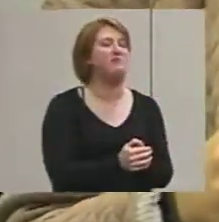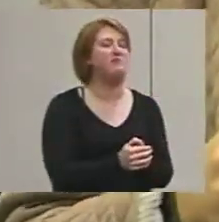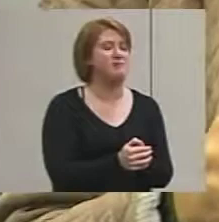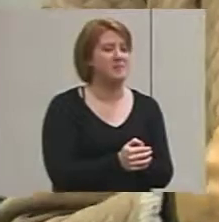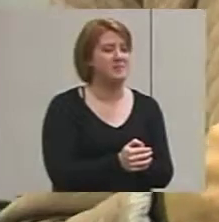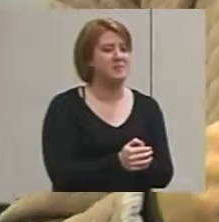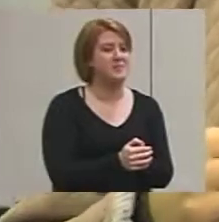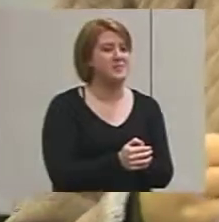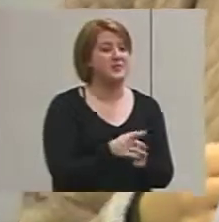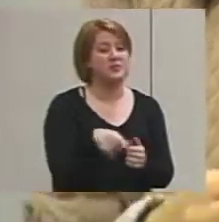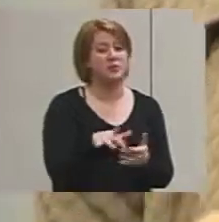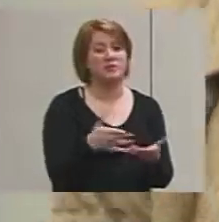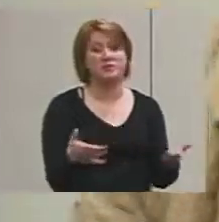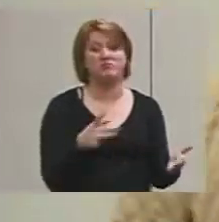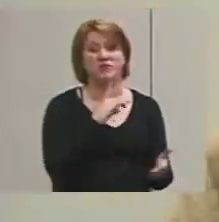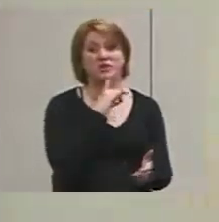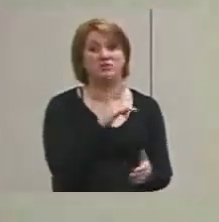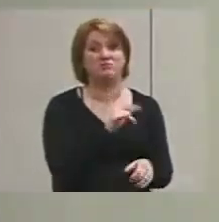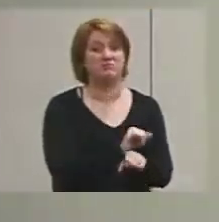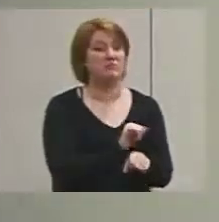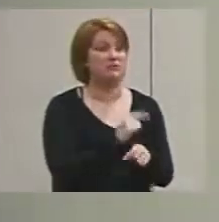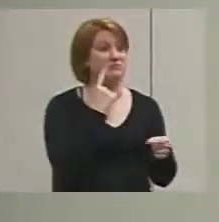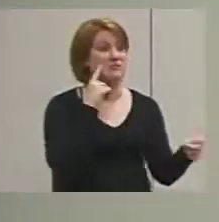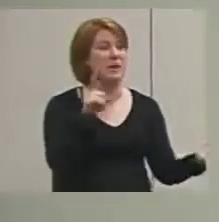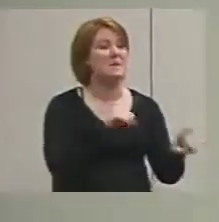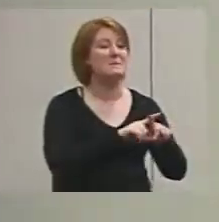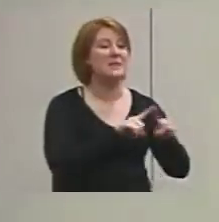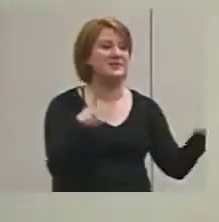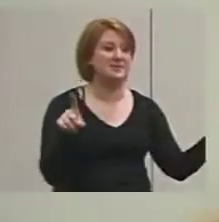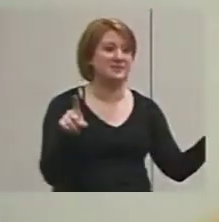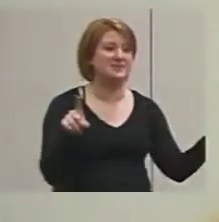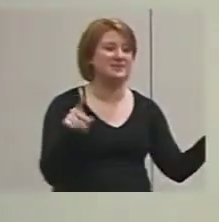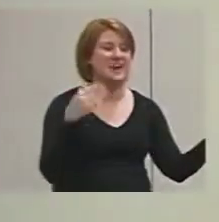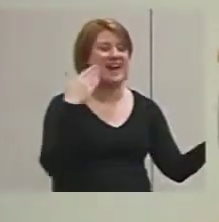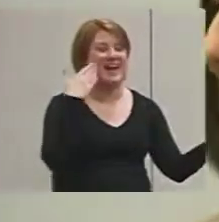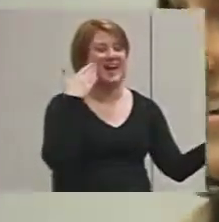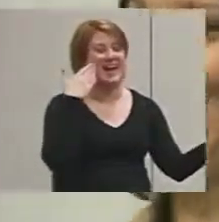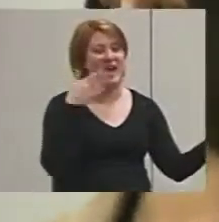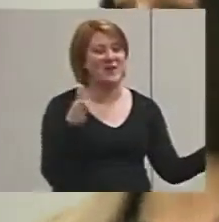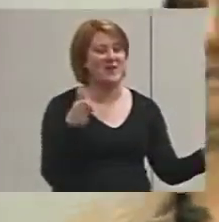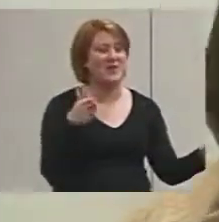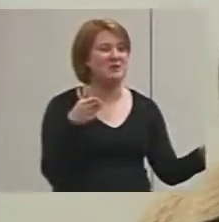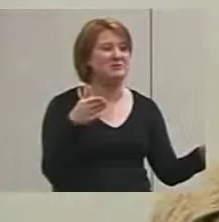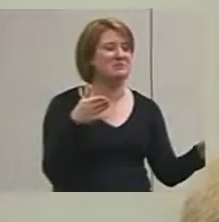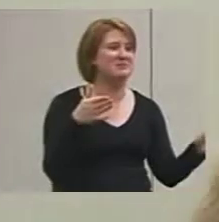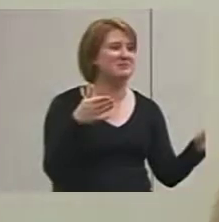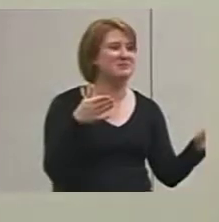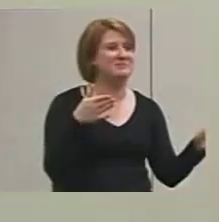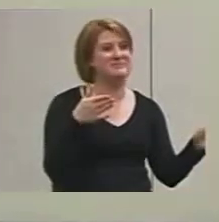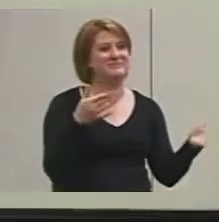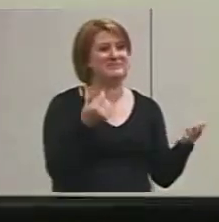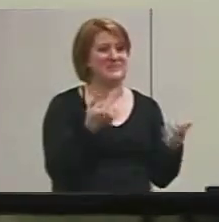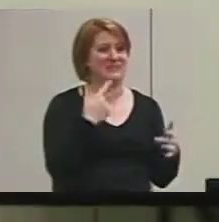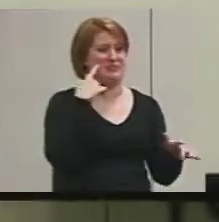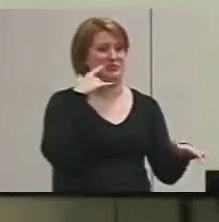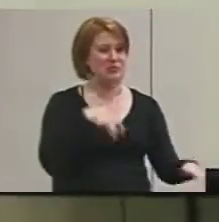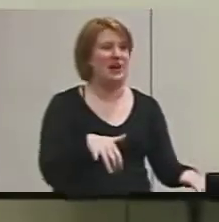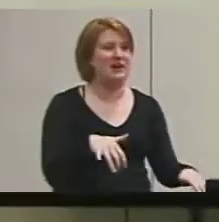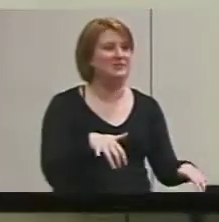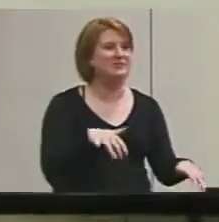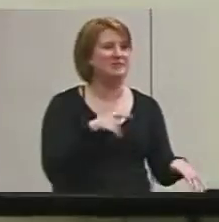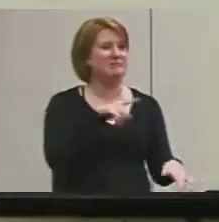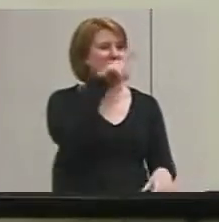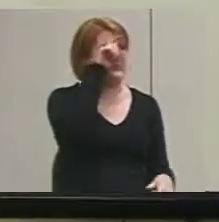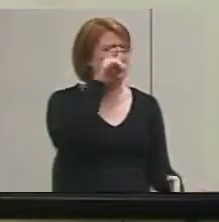So those things seem to really be working with him, but I don't know, we were kind of in like shock or